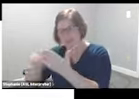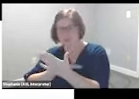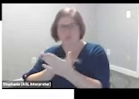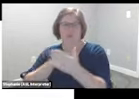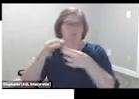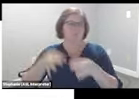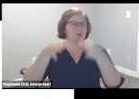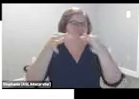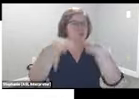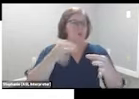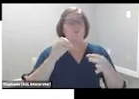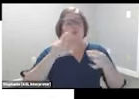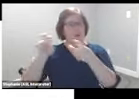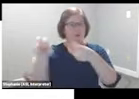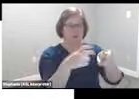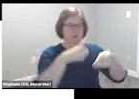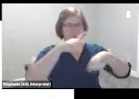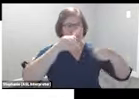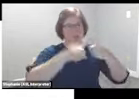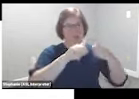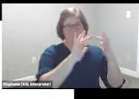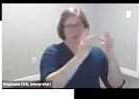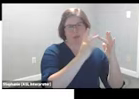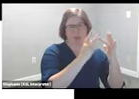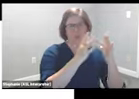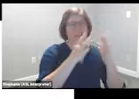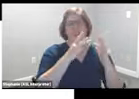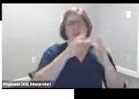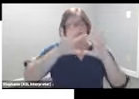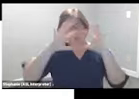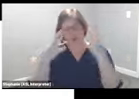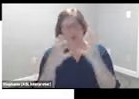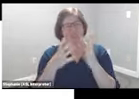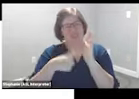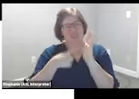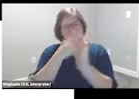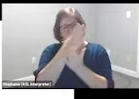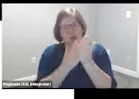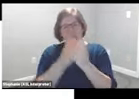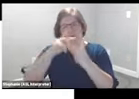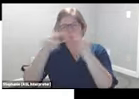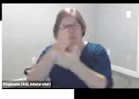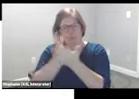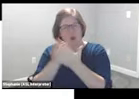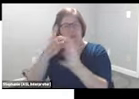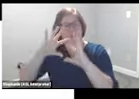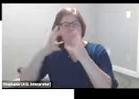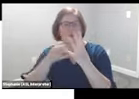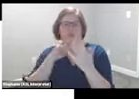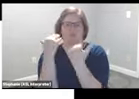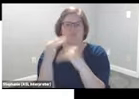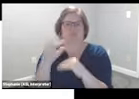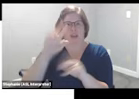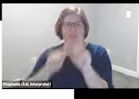constructs. In many places in the world, there are no gatherings of more than 5 people. Some places have started to relax the rules and have said